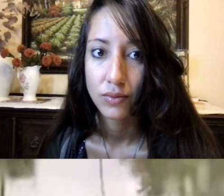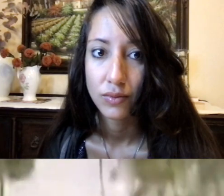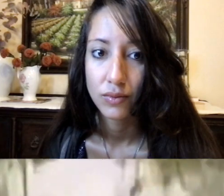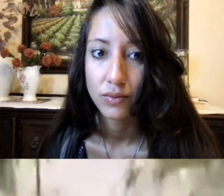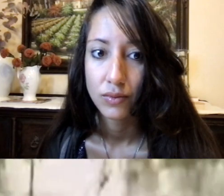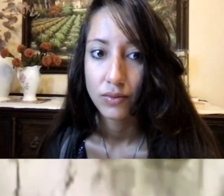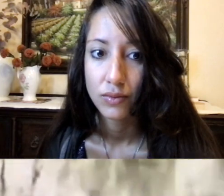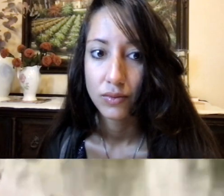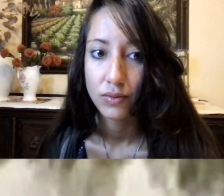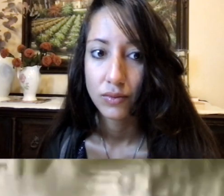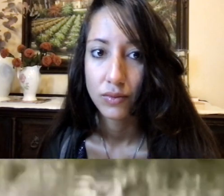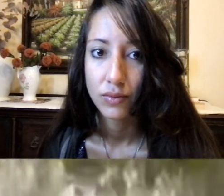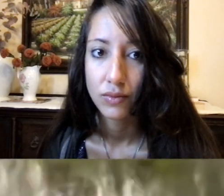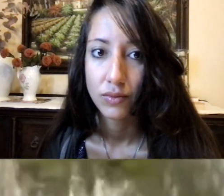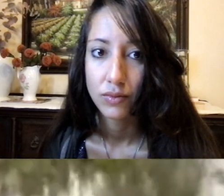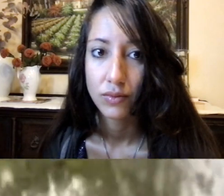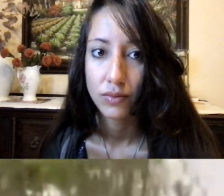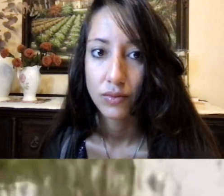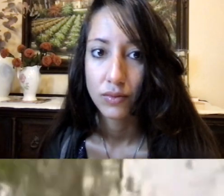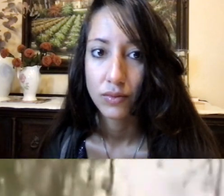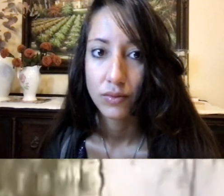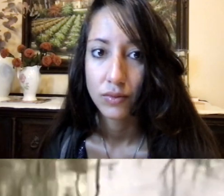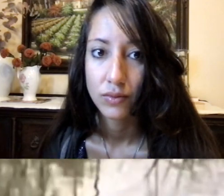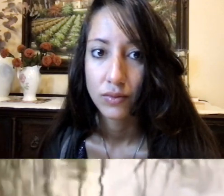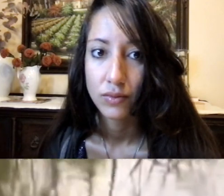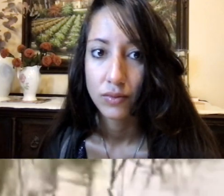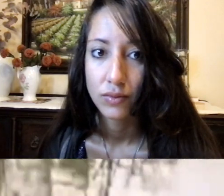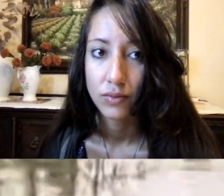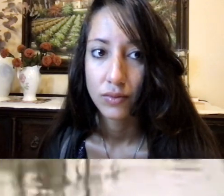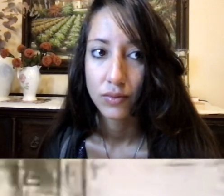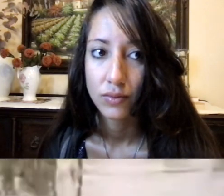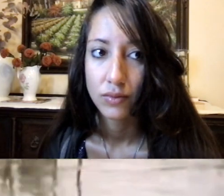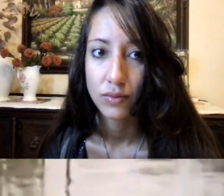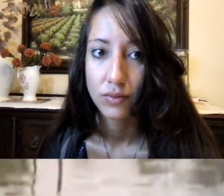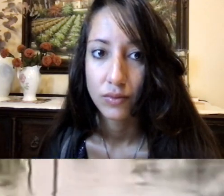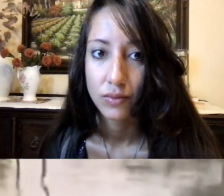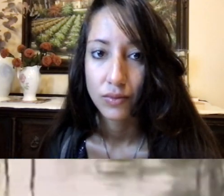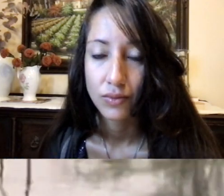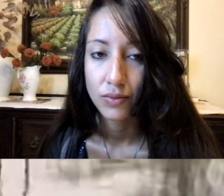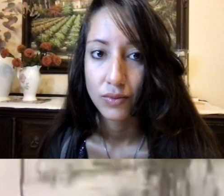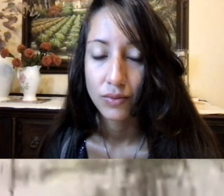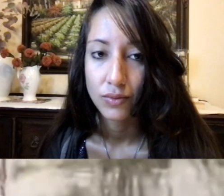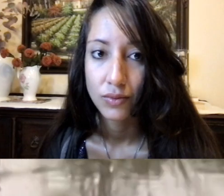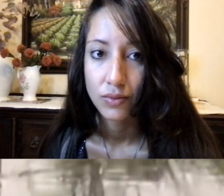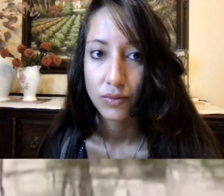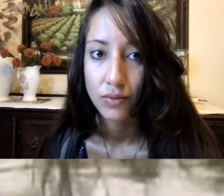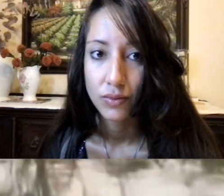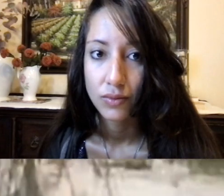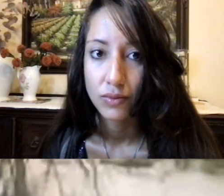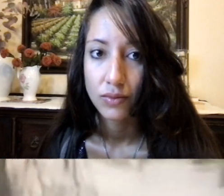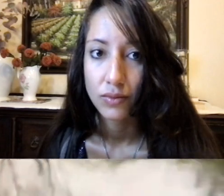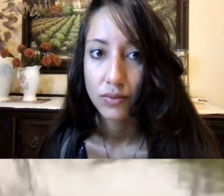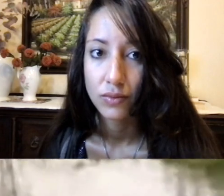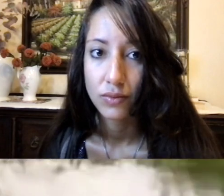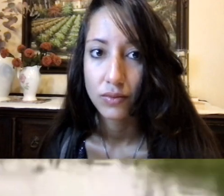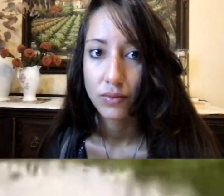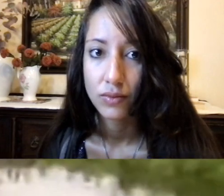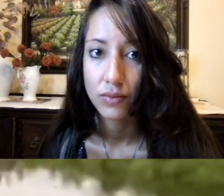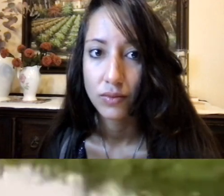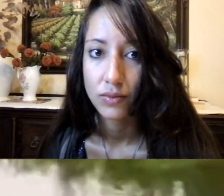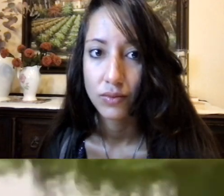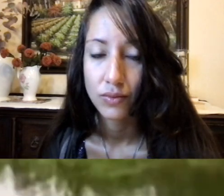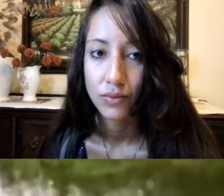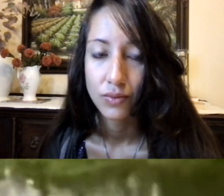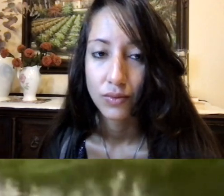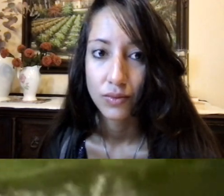riding on this ATV. So there are rescues being made, but they're asking everyone, don't come out and assess the damage. Just try and stay put.